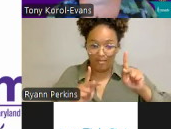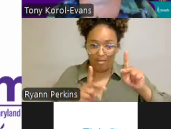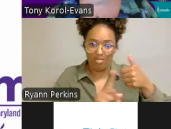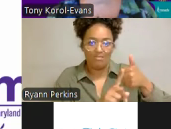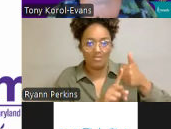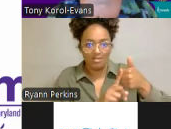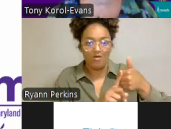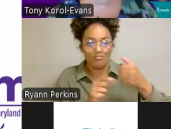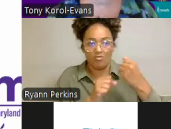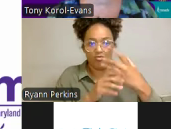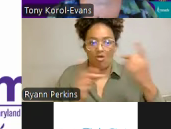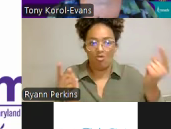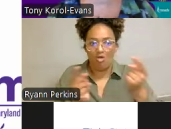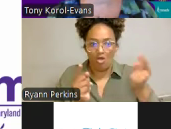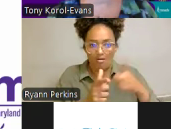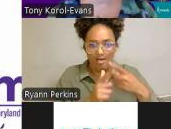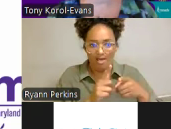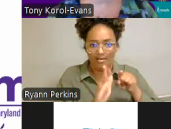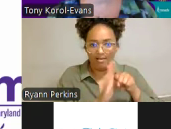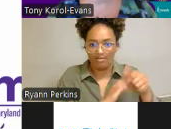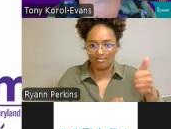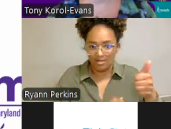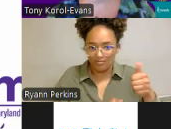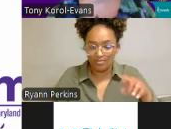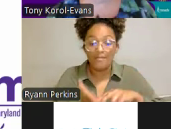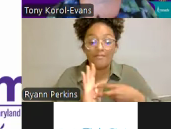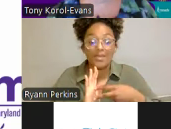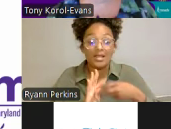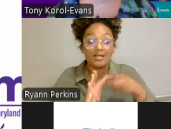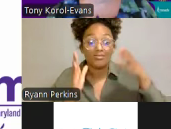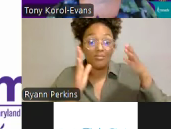where the perpetrator has murdered their